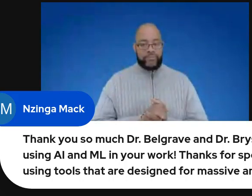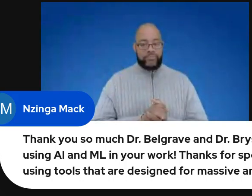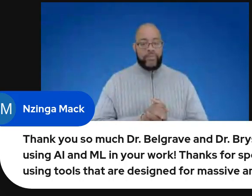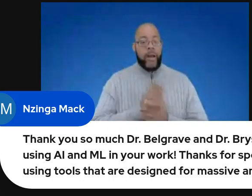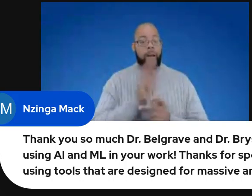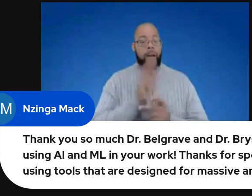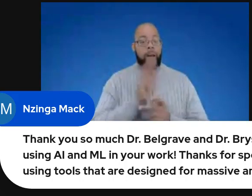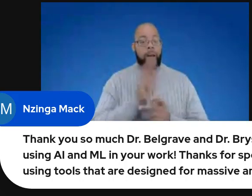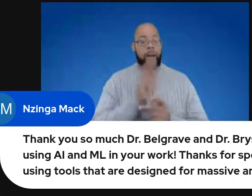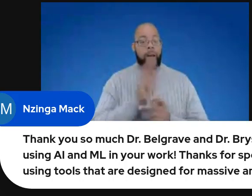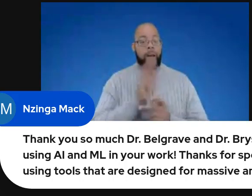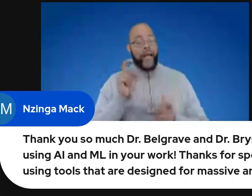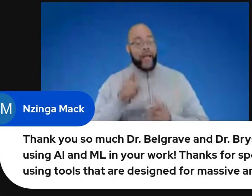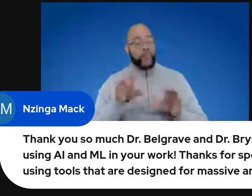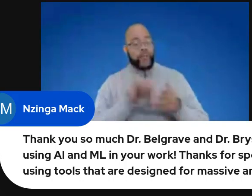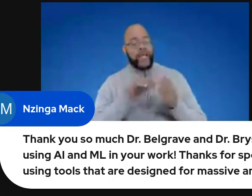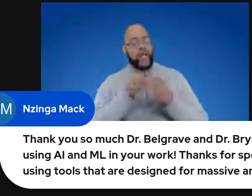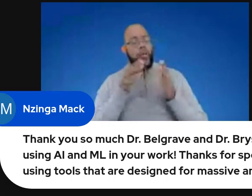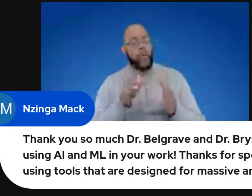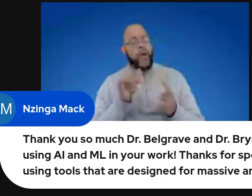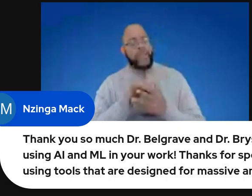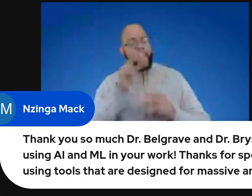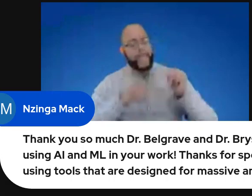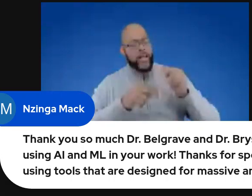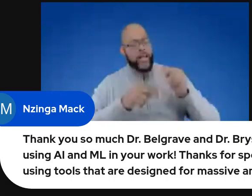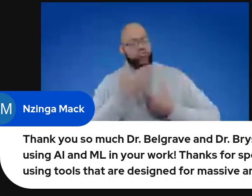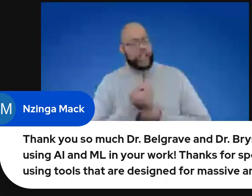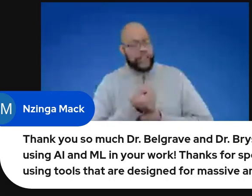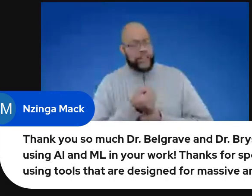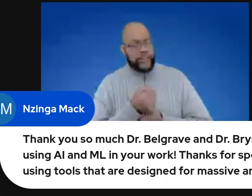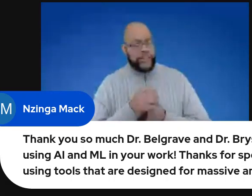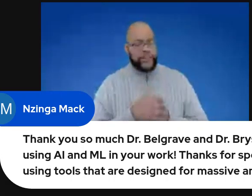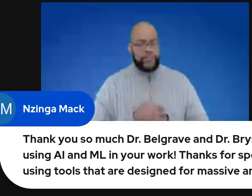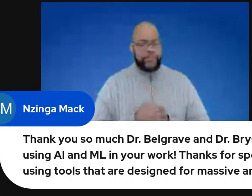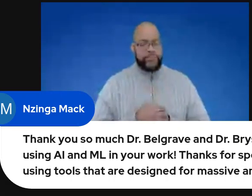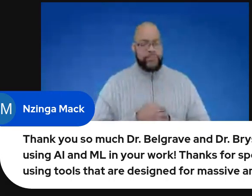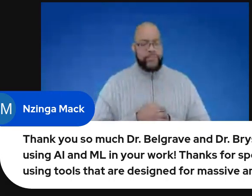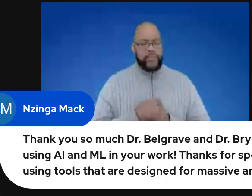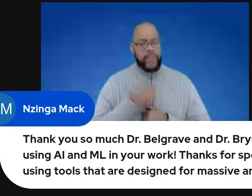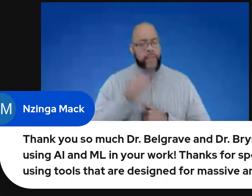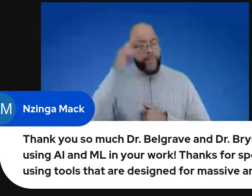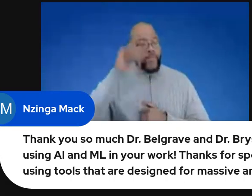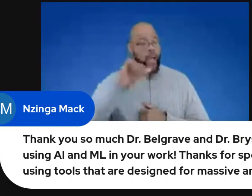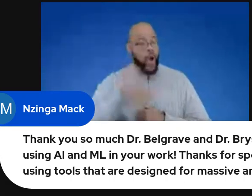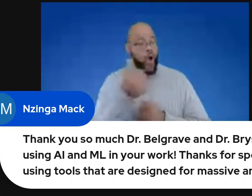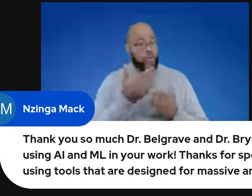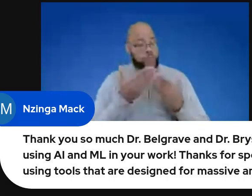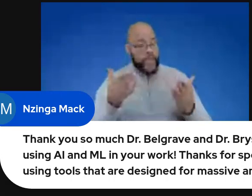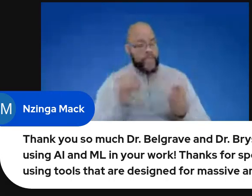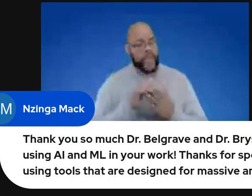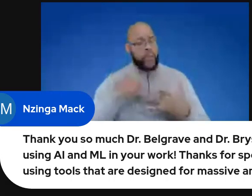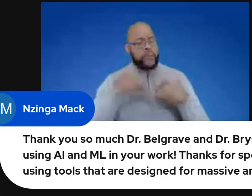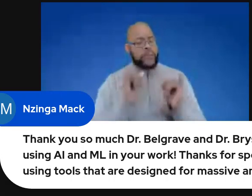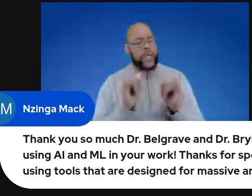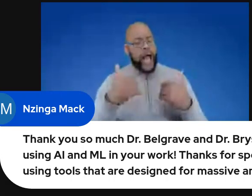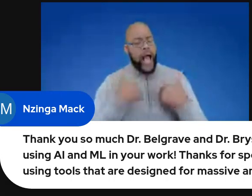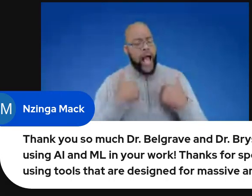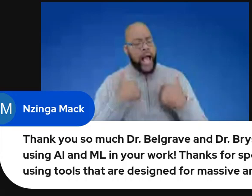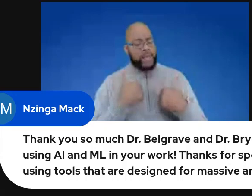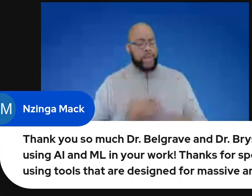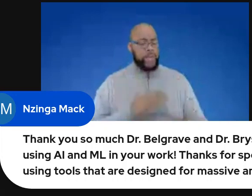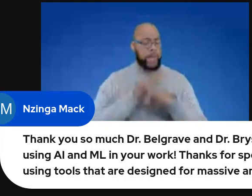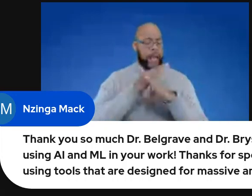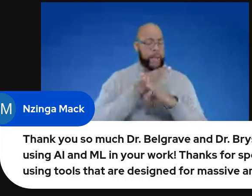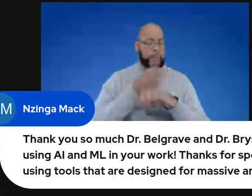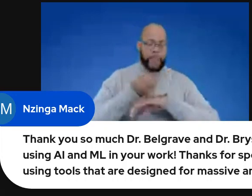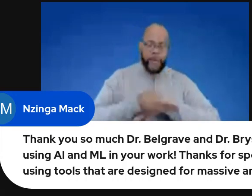you have to do it in a way that builds trust. I think that's the other thing, that we still have a hurdle to clear when it comes